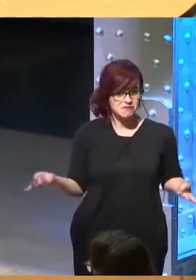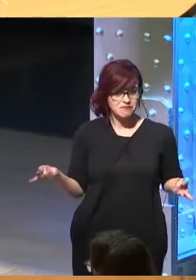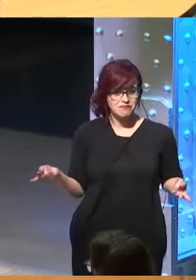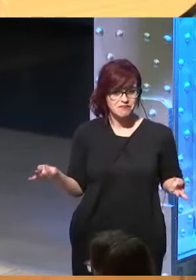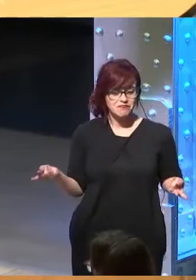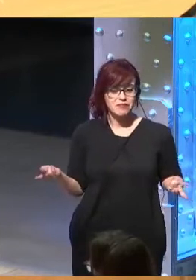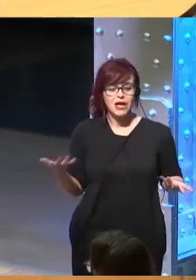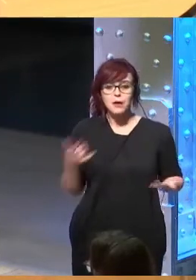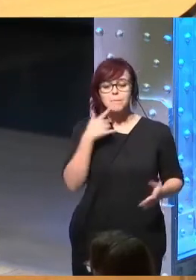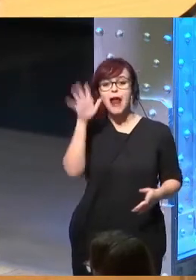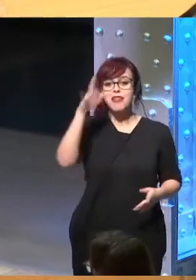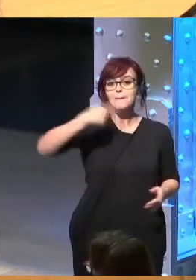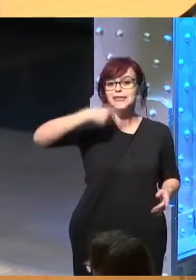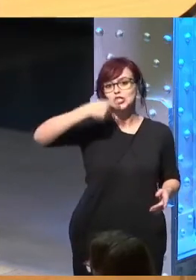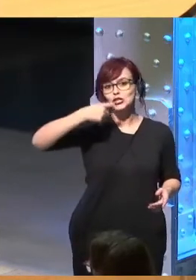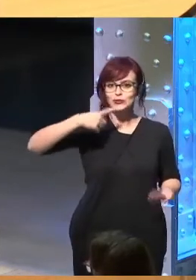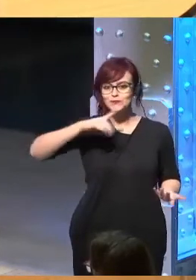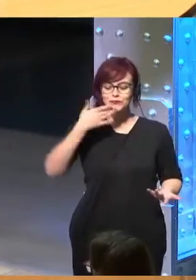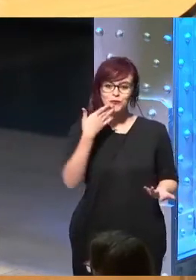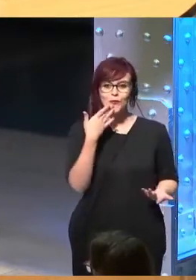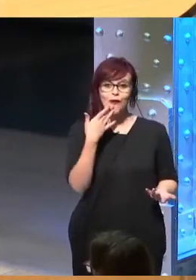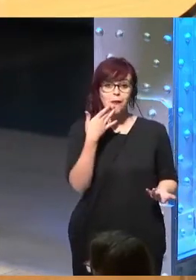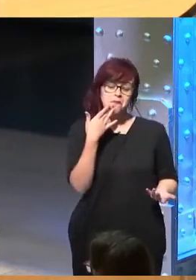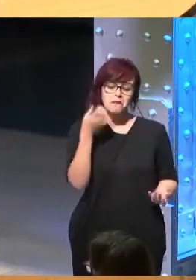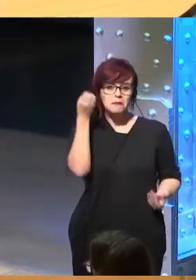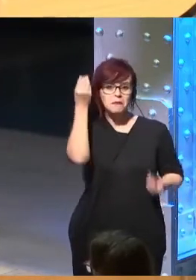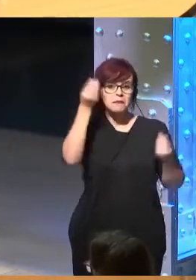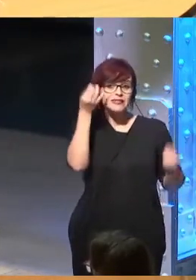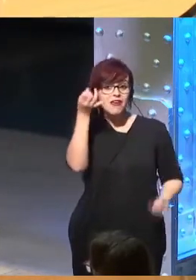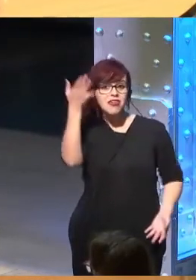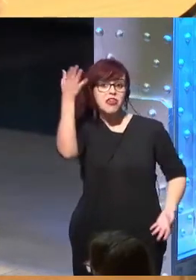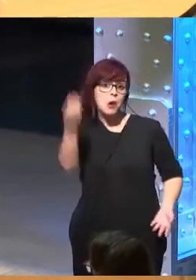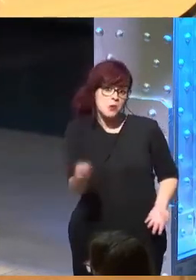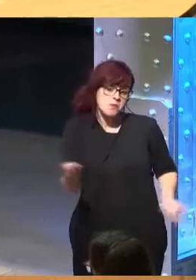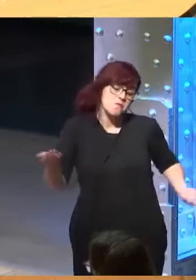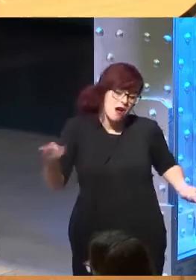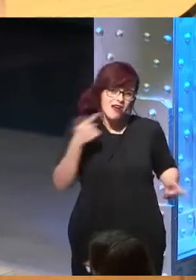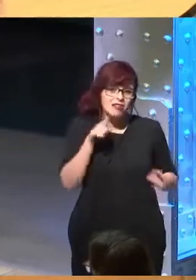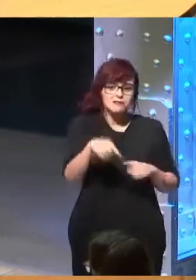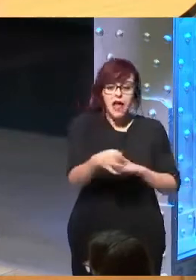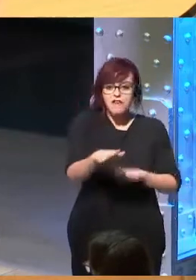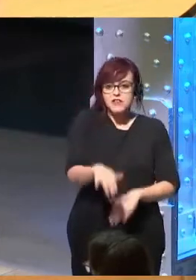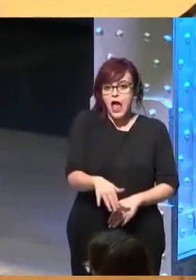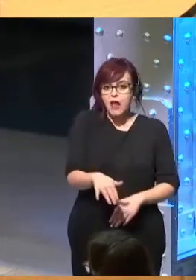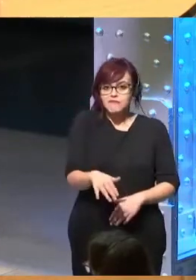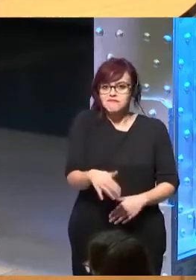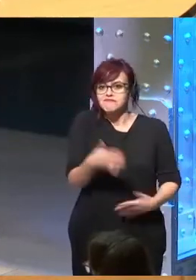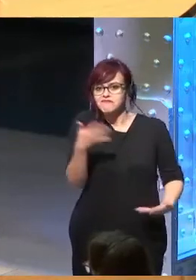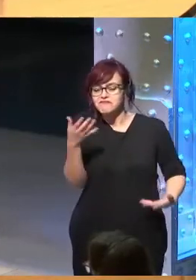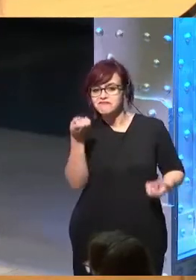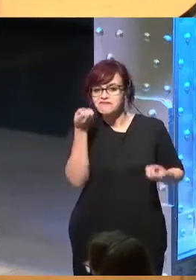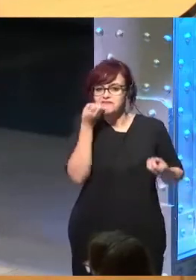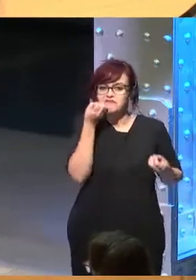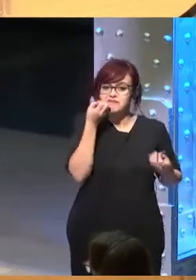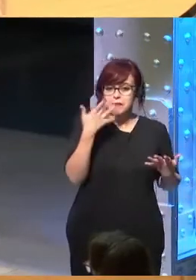for subverting, and it was great. If Cleopatra, sure, in ancient mythology, because basically she's